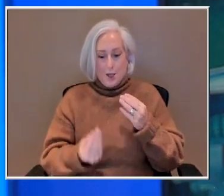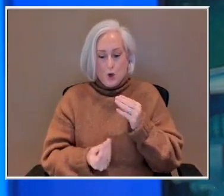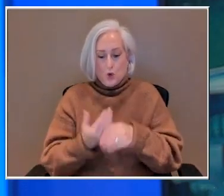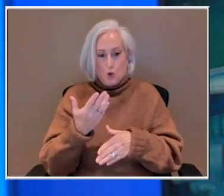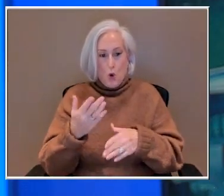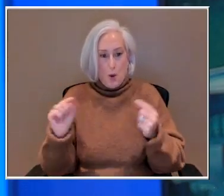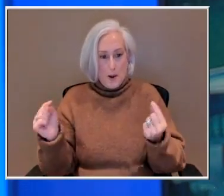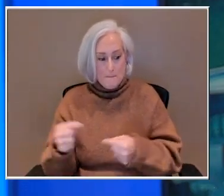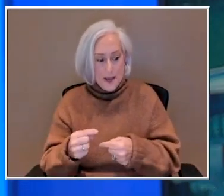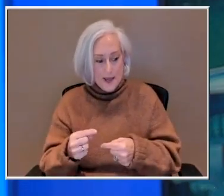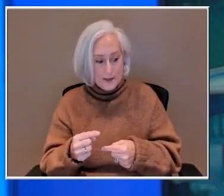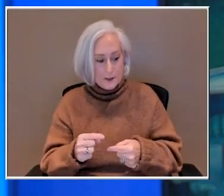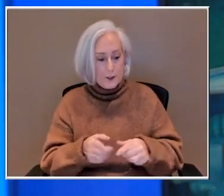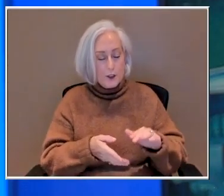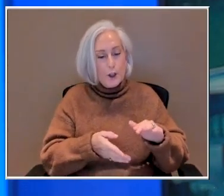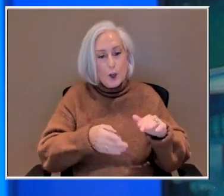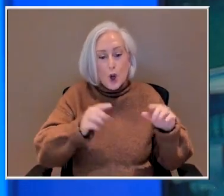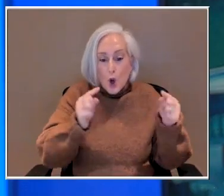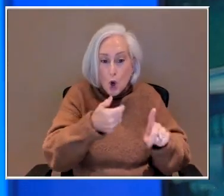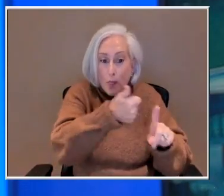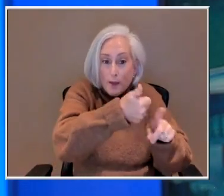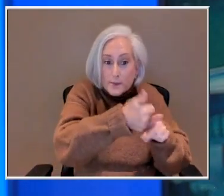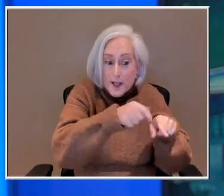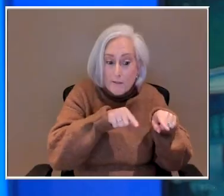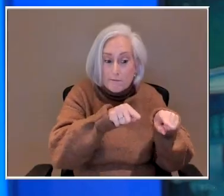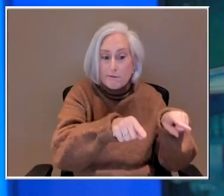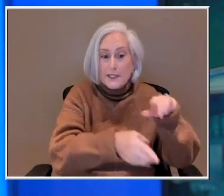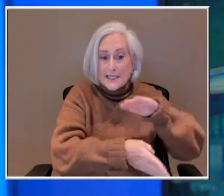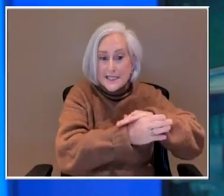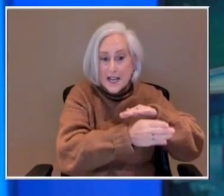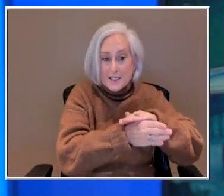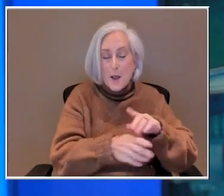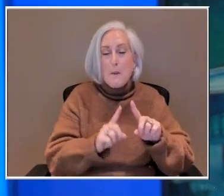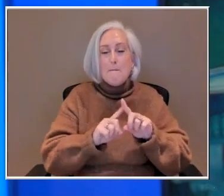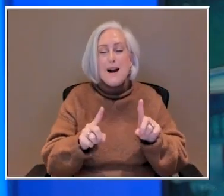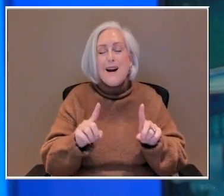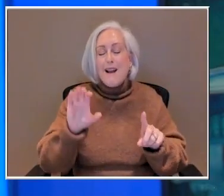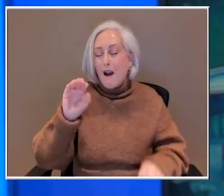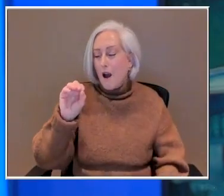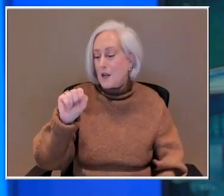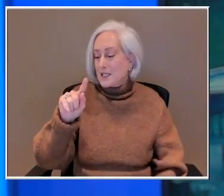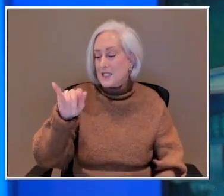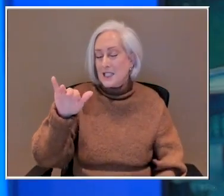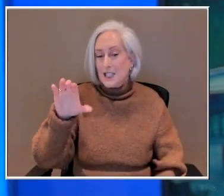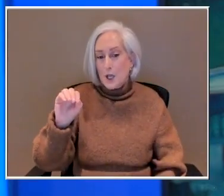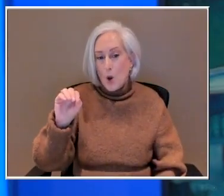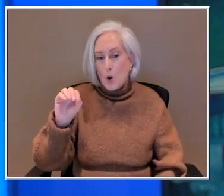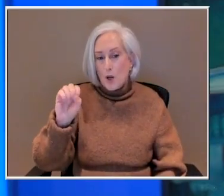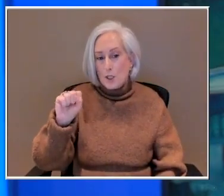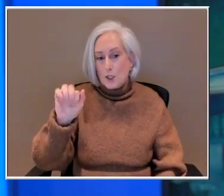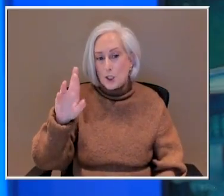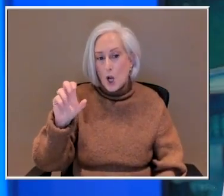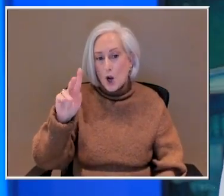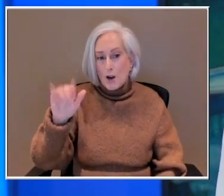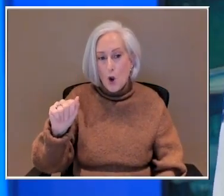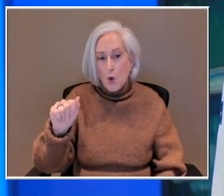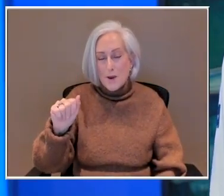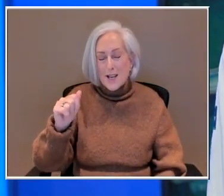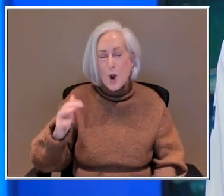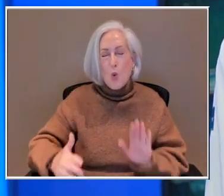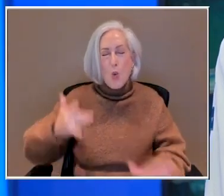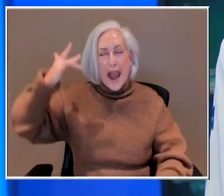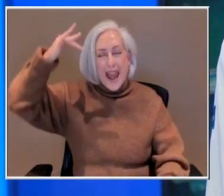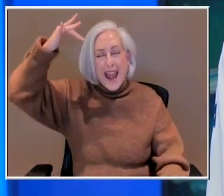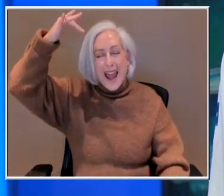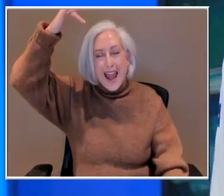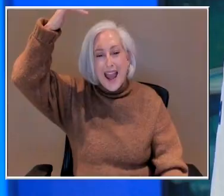forth. But osteosarcoma is an extraordinarily rare disease. So obviously, I don't want to ever impart the thought that